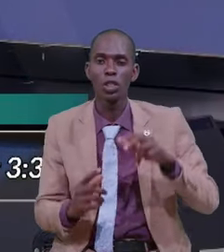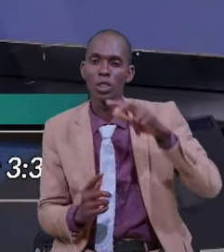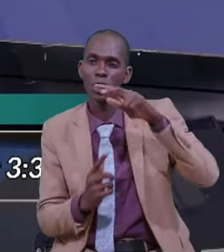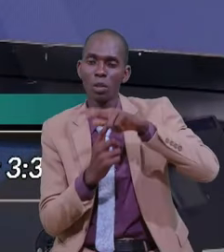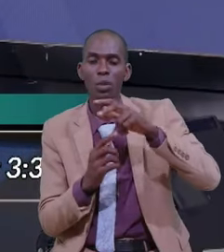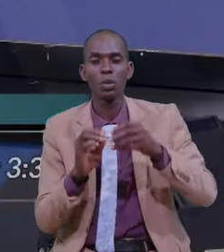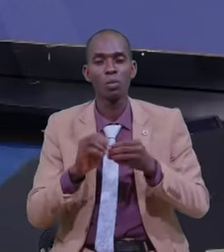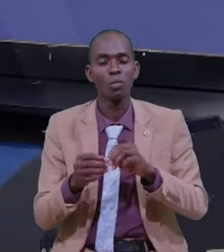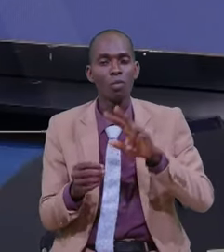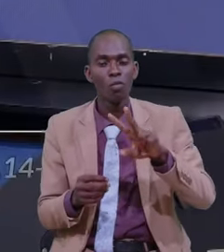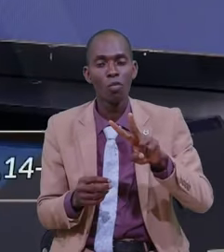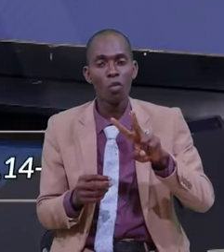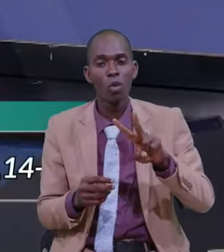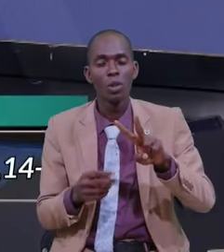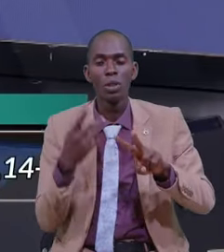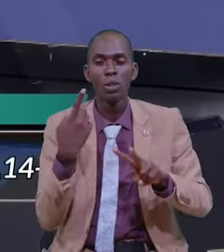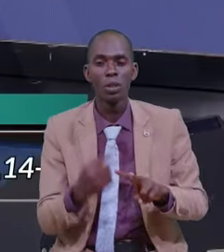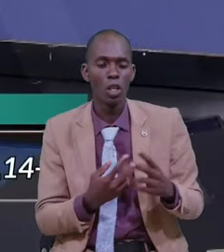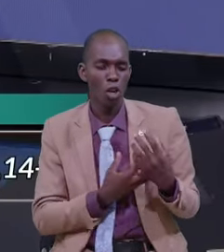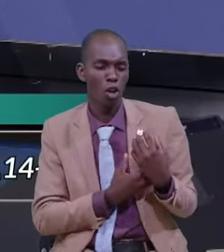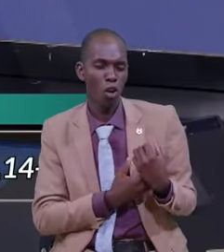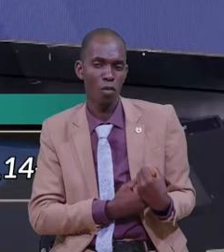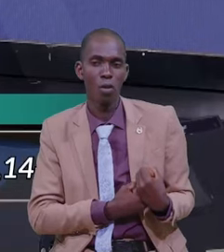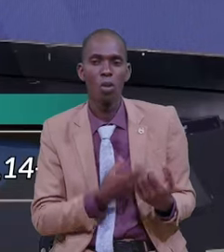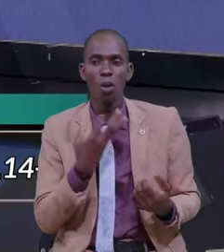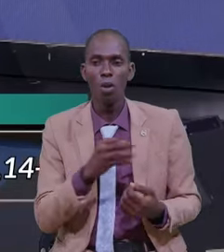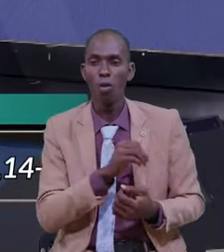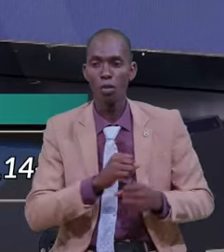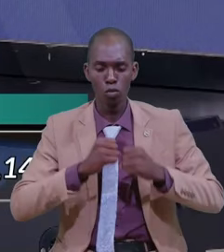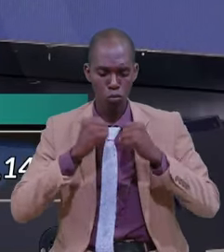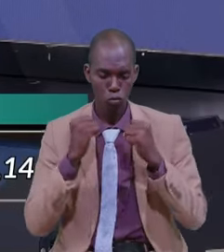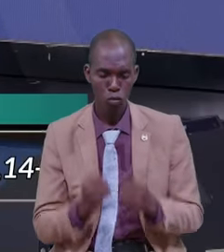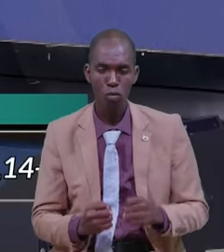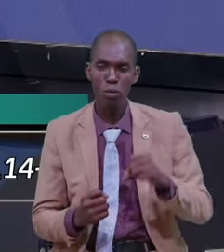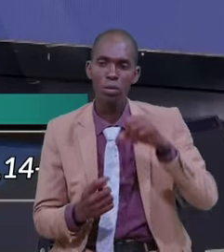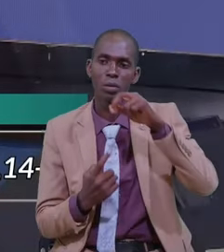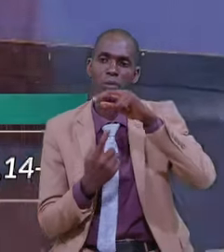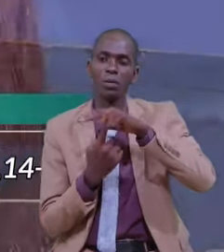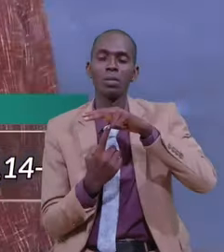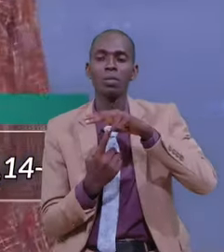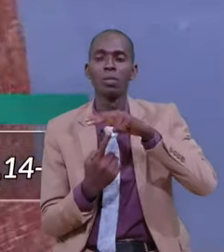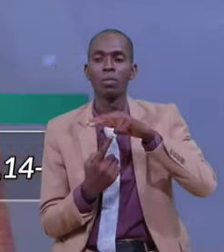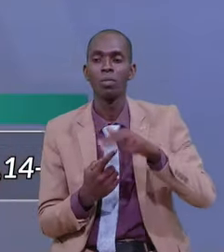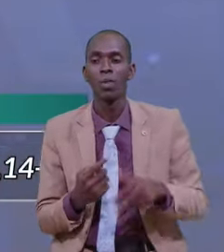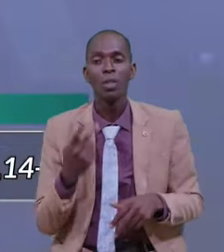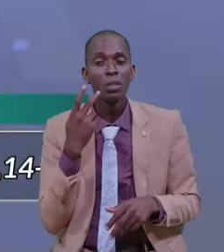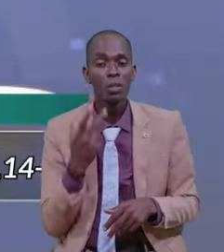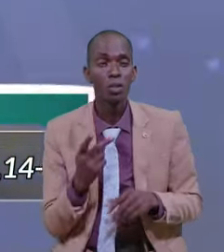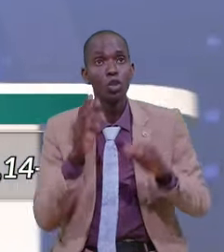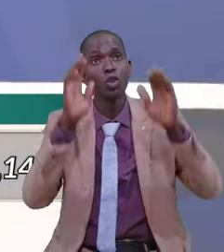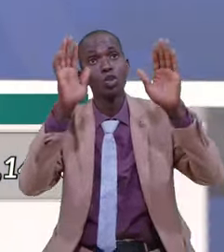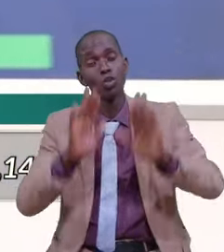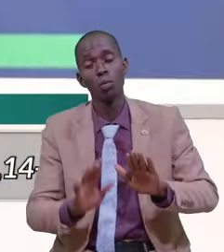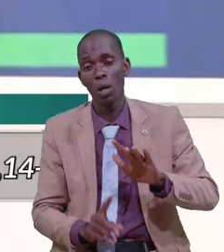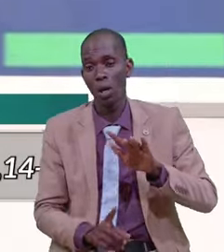the confidence of a firm champion. Now, trouble came